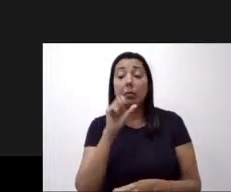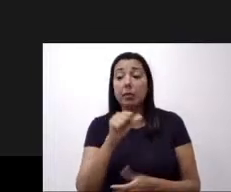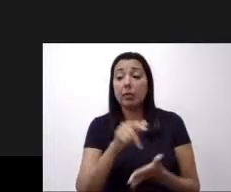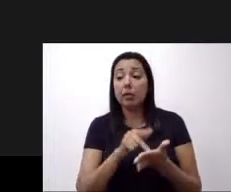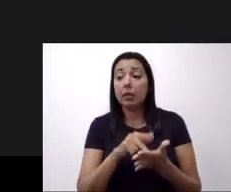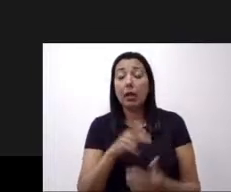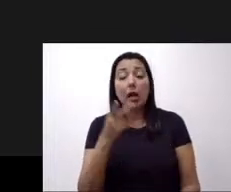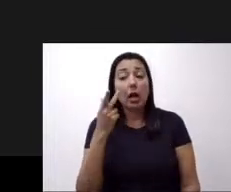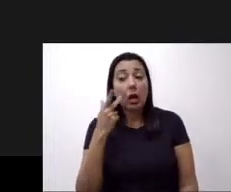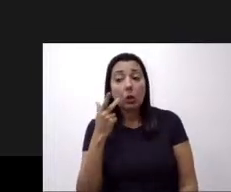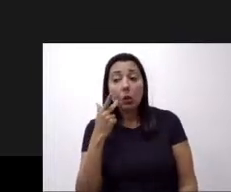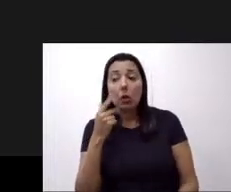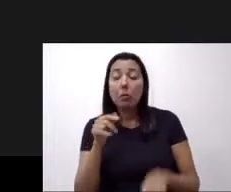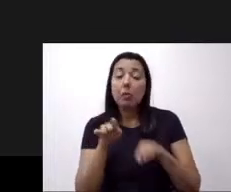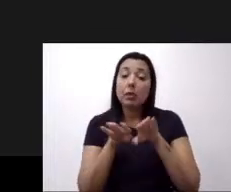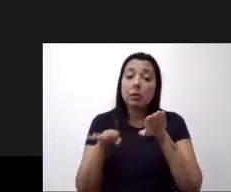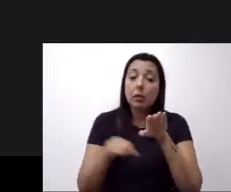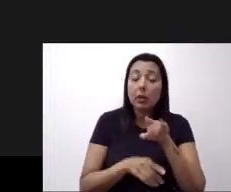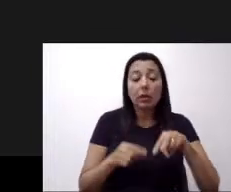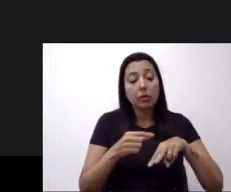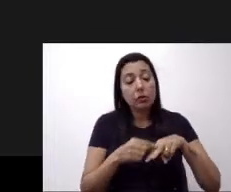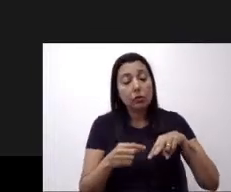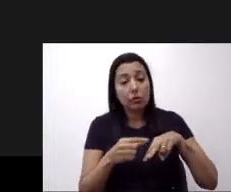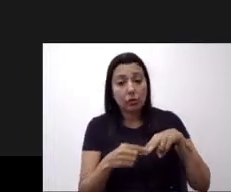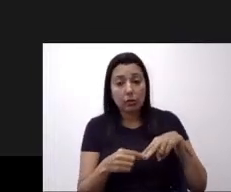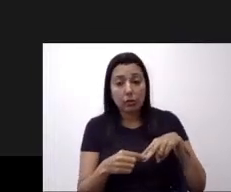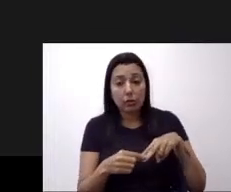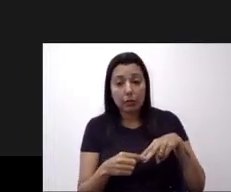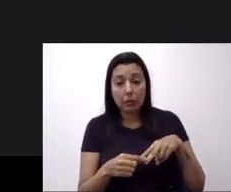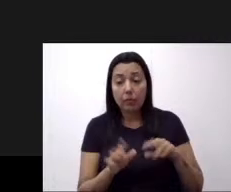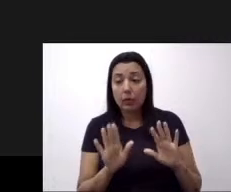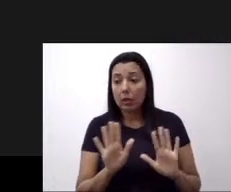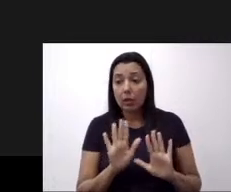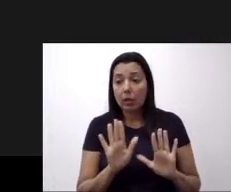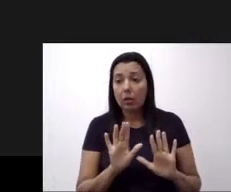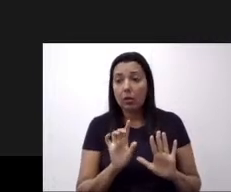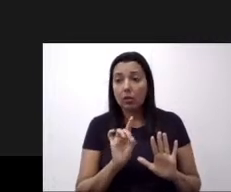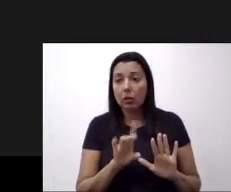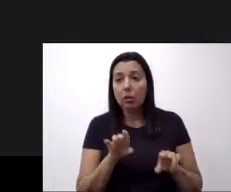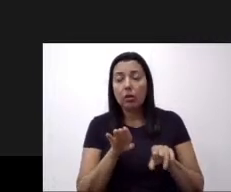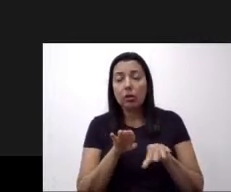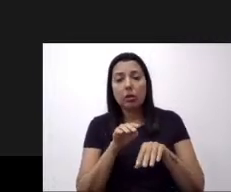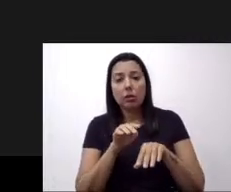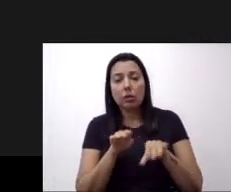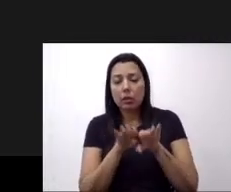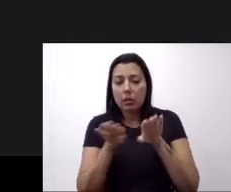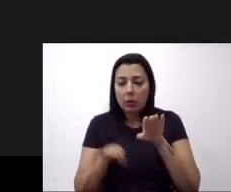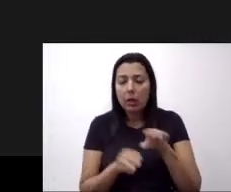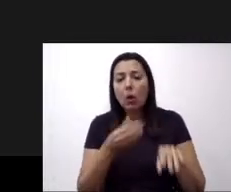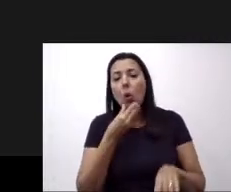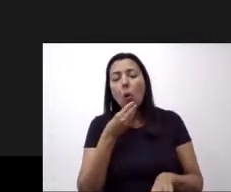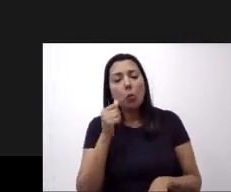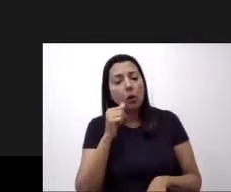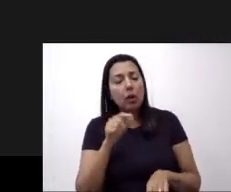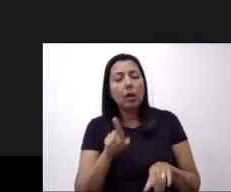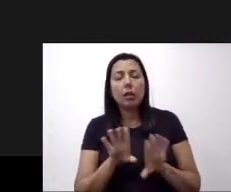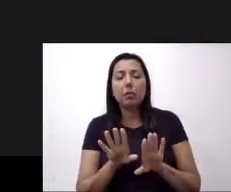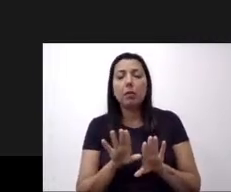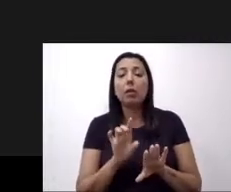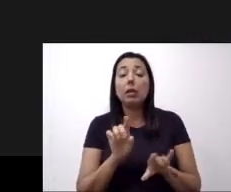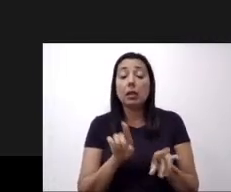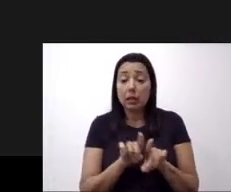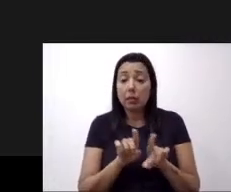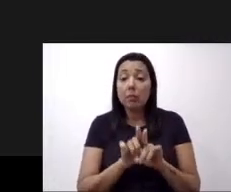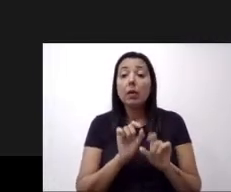not only concern the inequalities between men and women, but also concern inequalities inside the women's